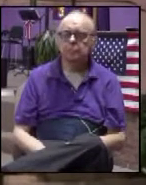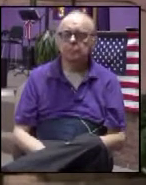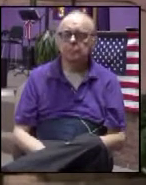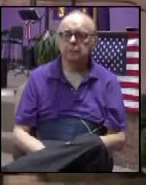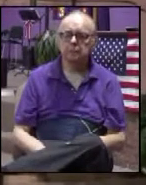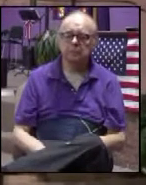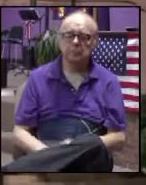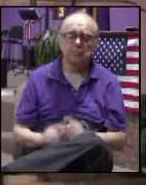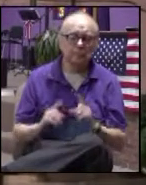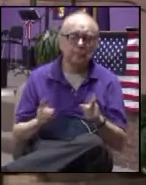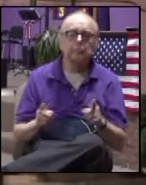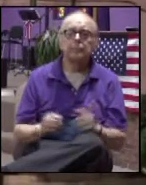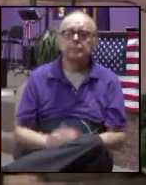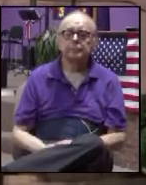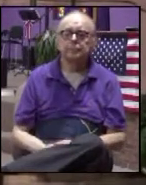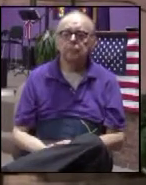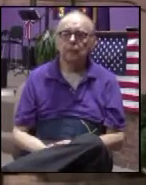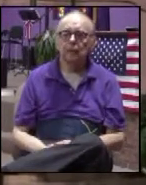Here we go.